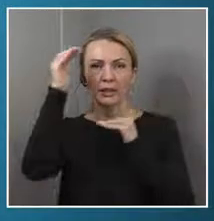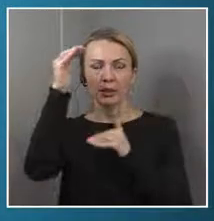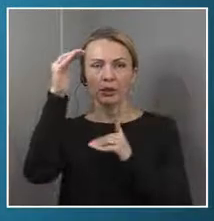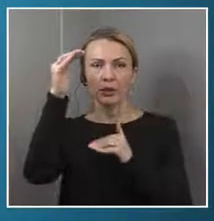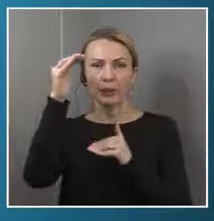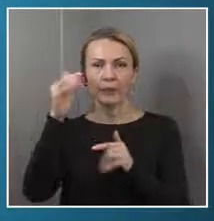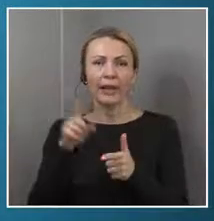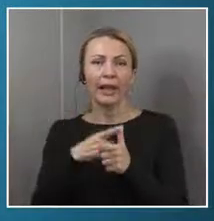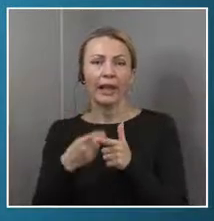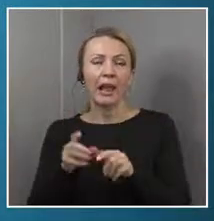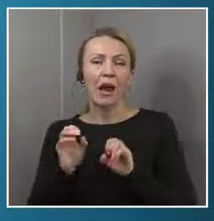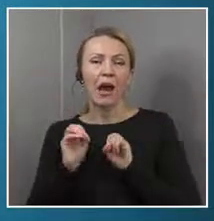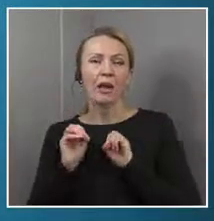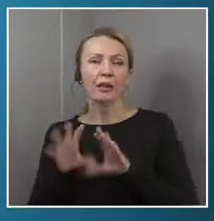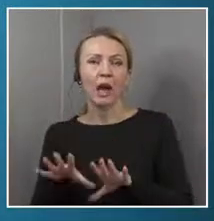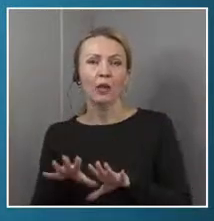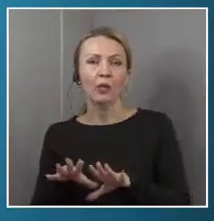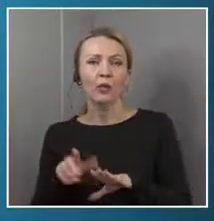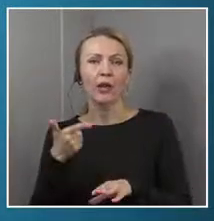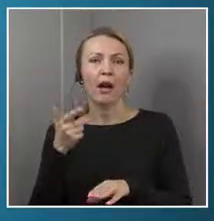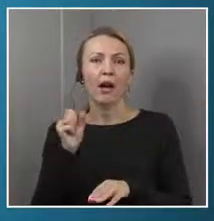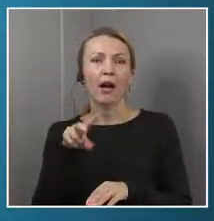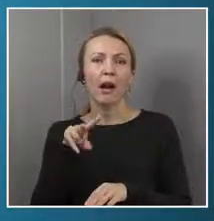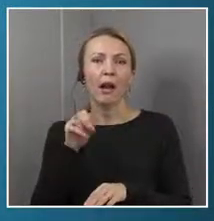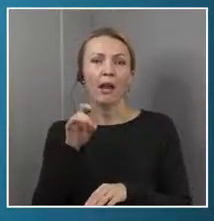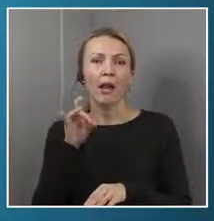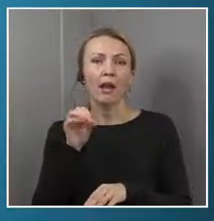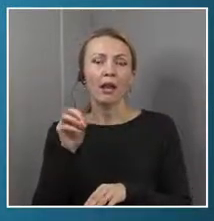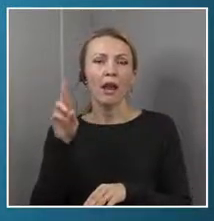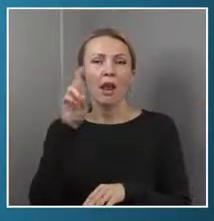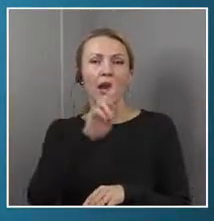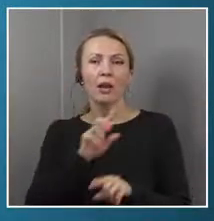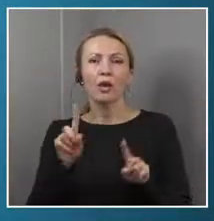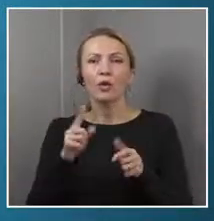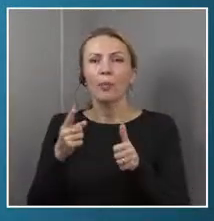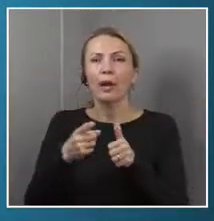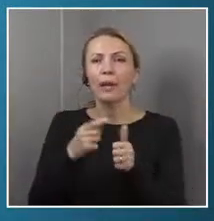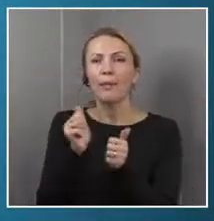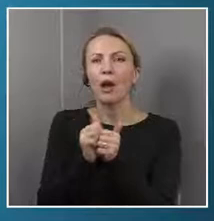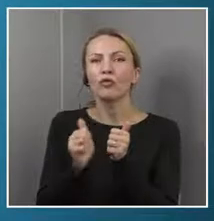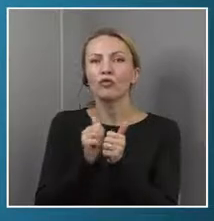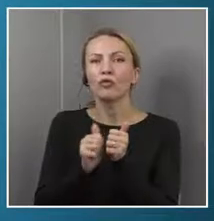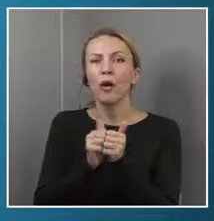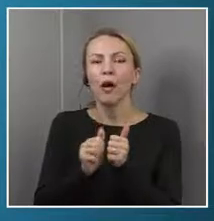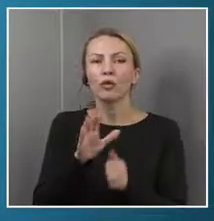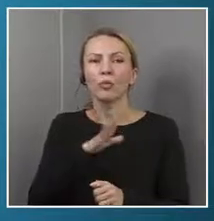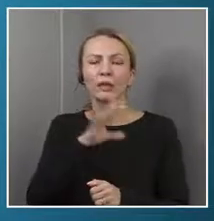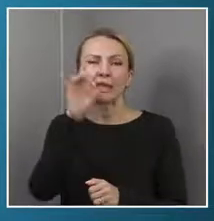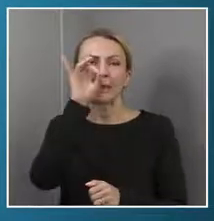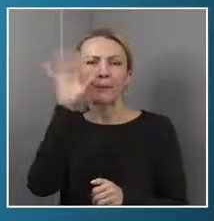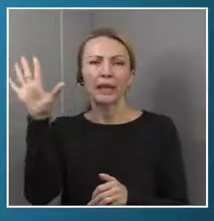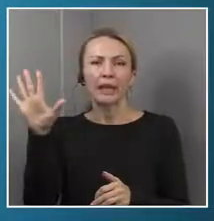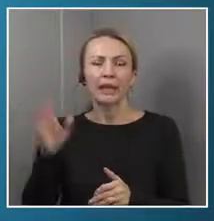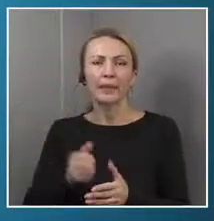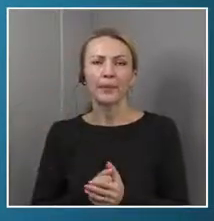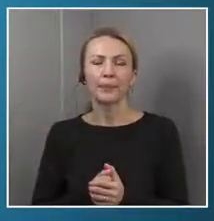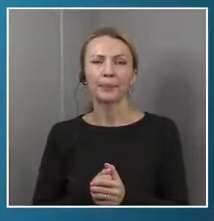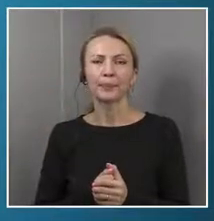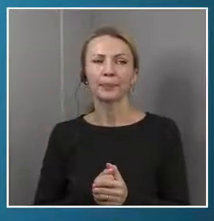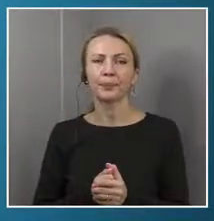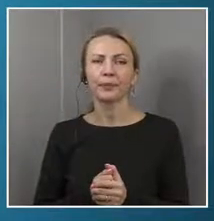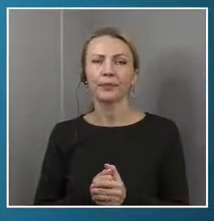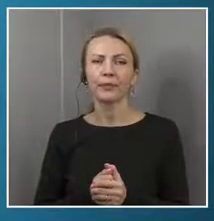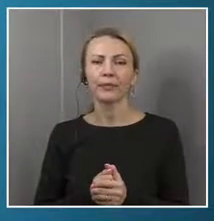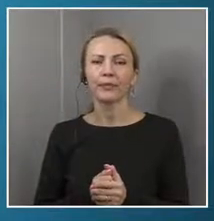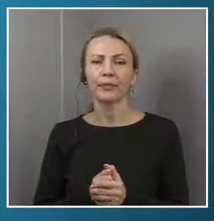quotation as though they were waiting to sell stock, unquote. That being a little bit like the Freeports of today. Well, that